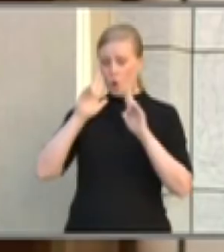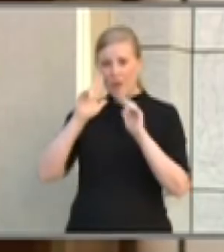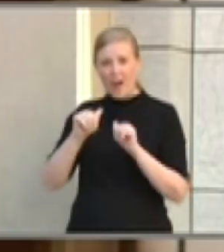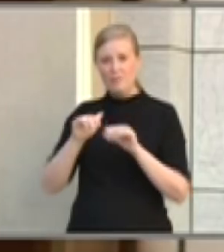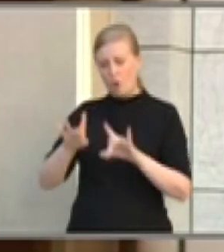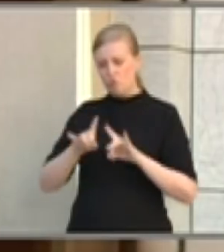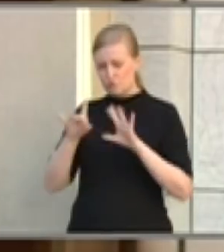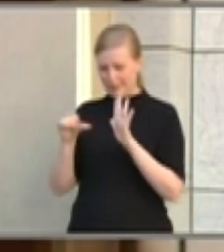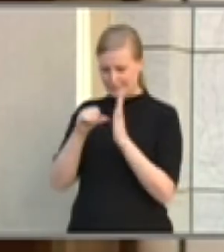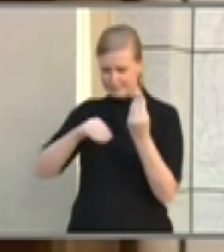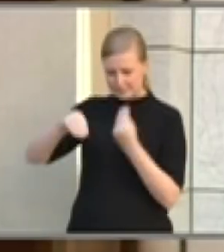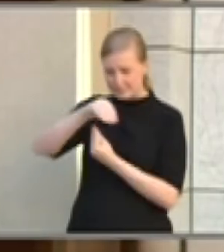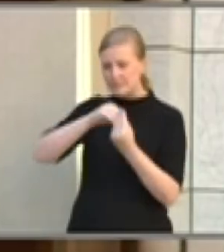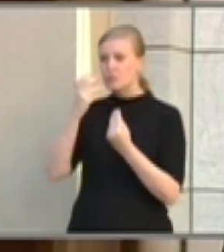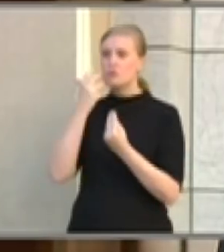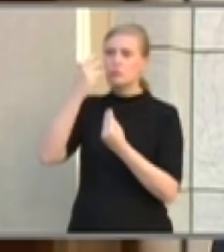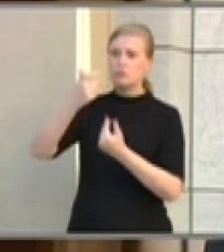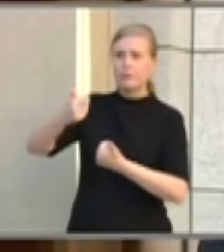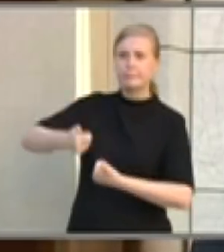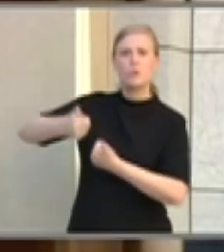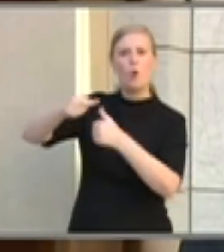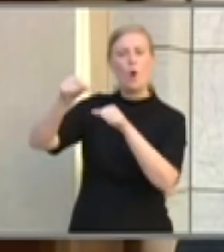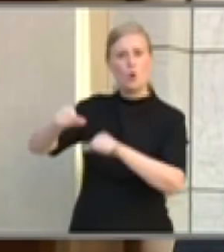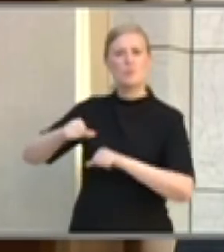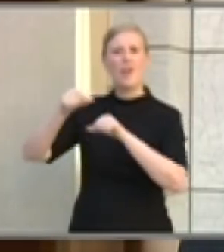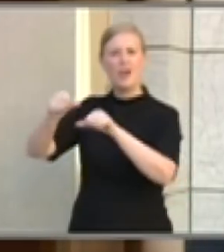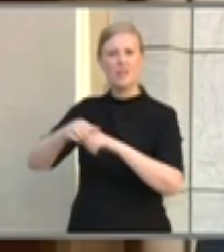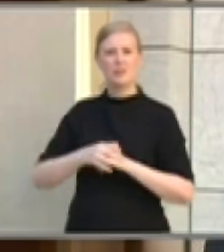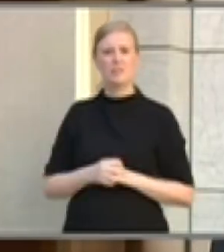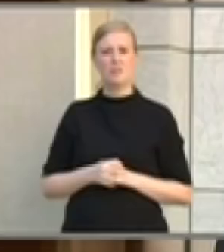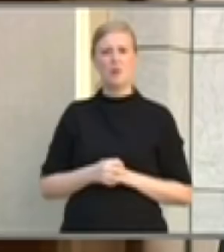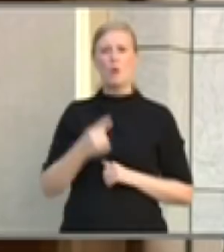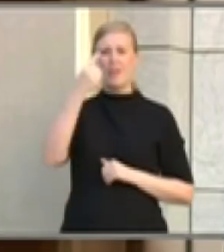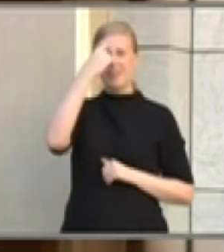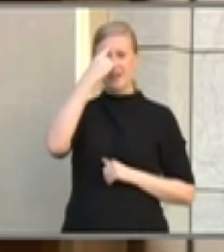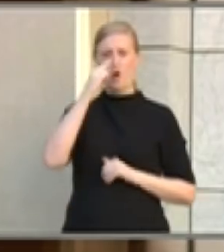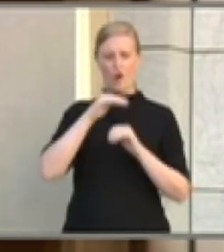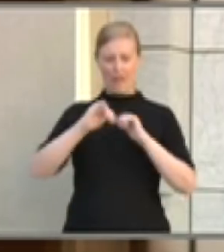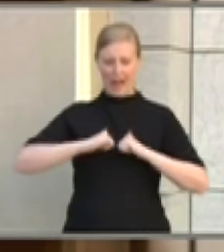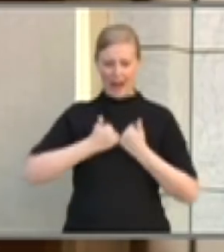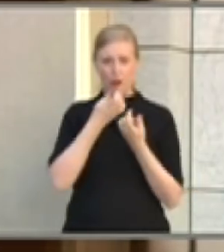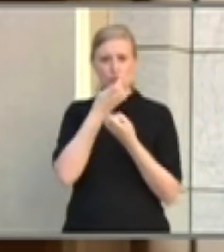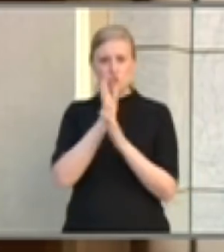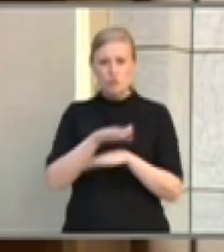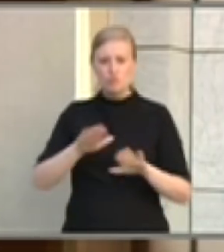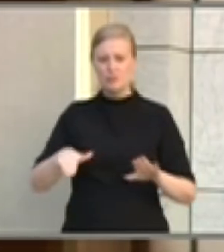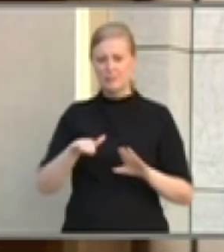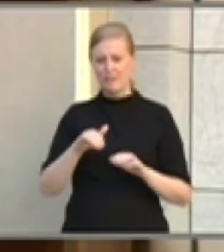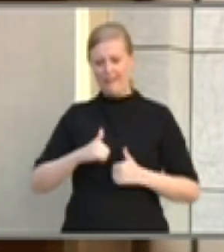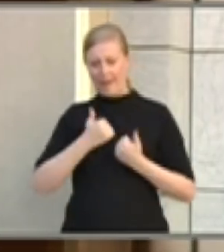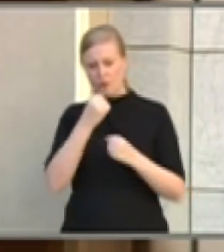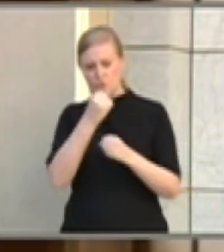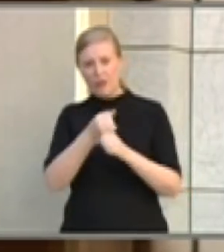well for the generations that will follow us out of this. Many countries in the